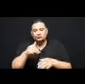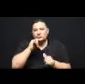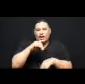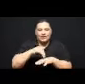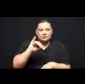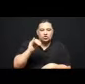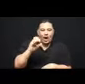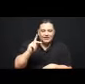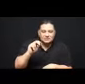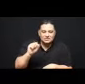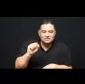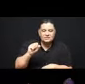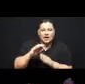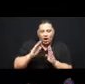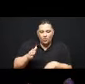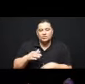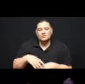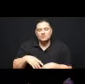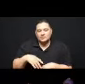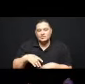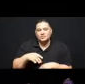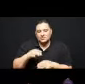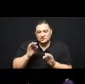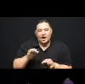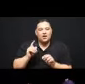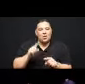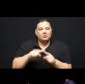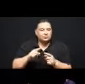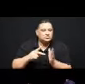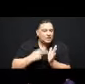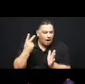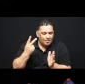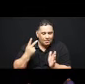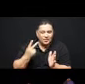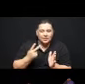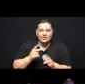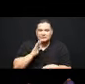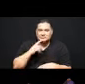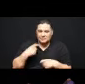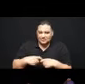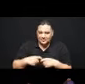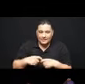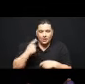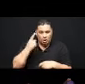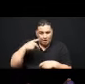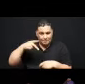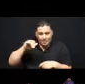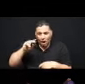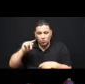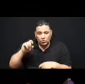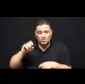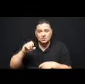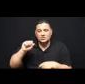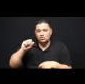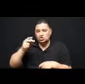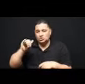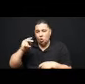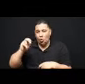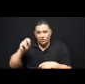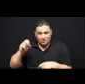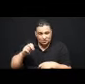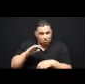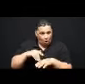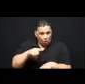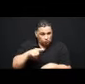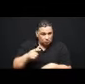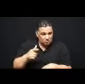Double. Siante. I wonder if Paiute and Shoshone called you way back then. Not Spencer, that's